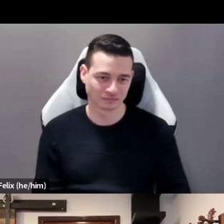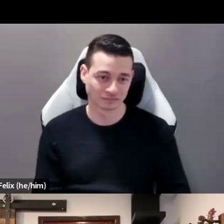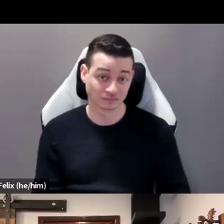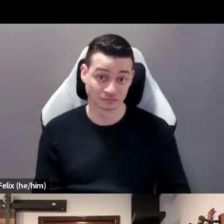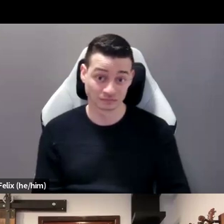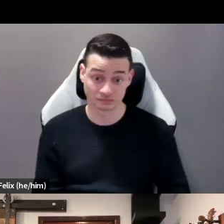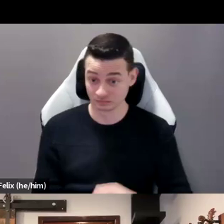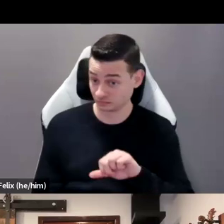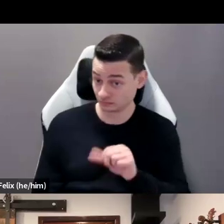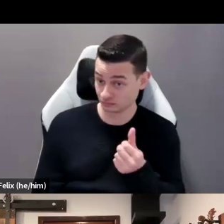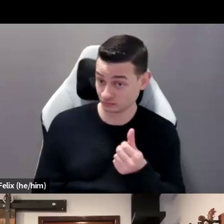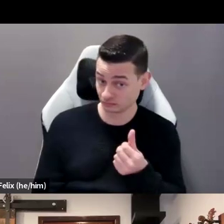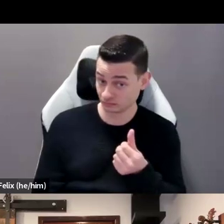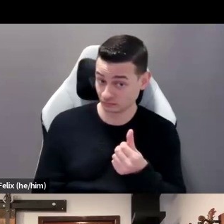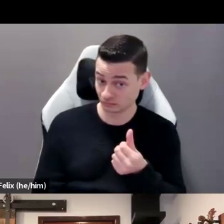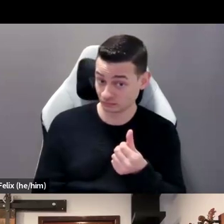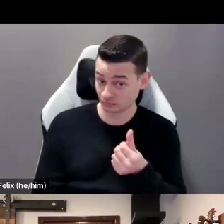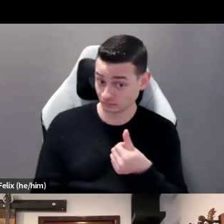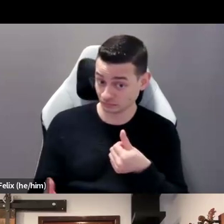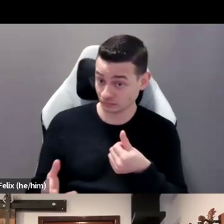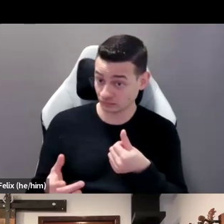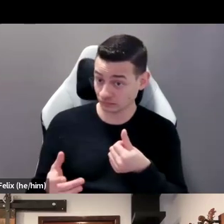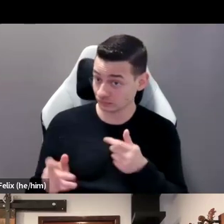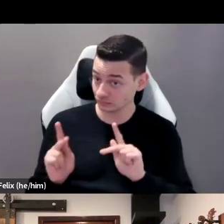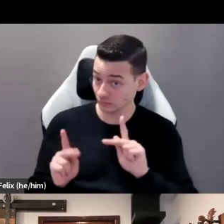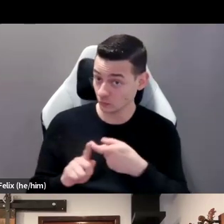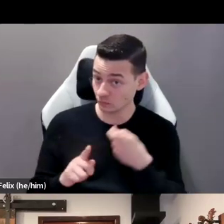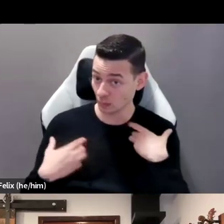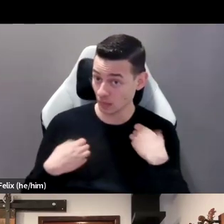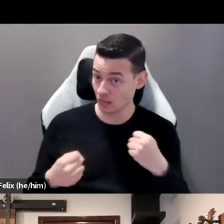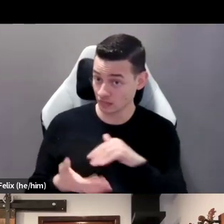Is there anyone here from a health center?